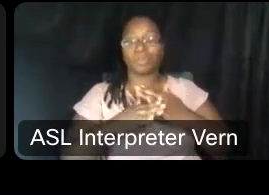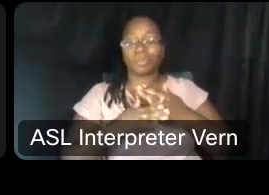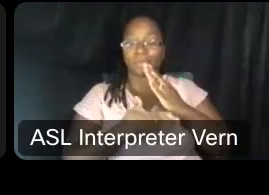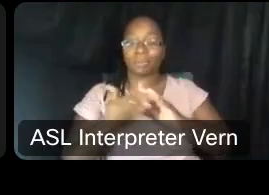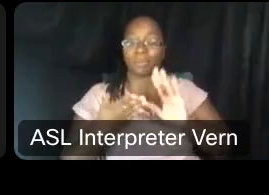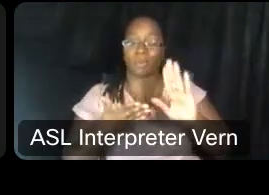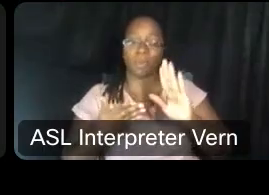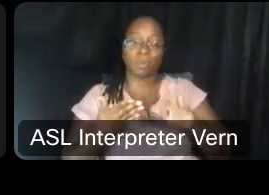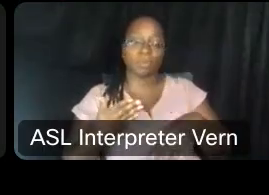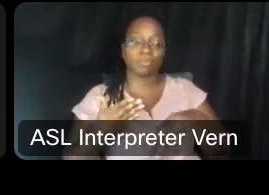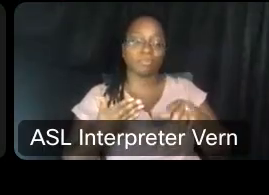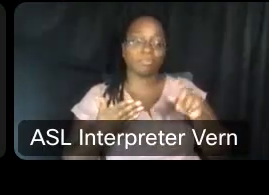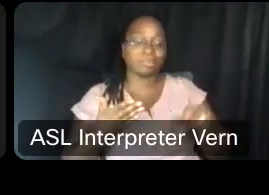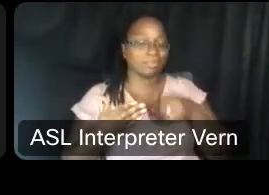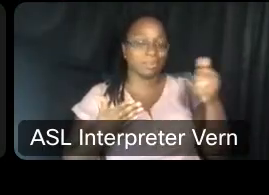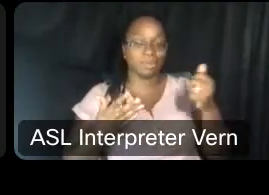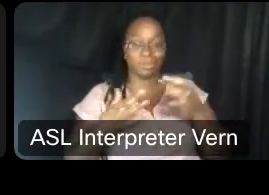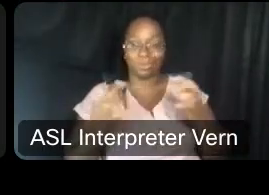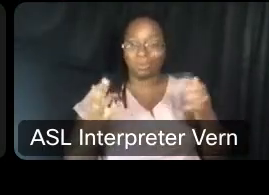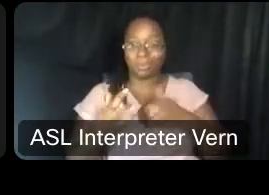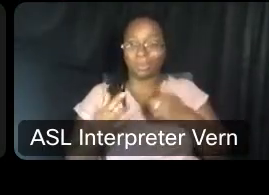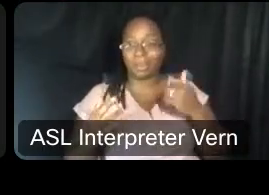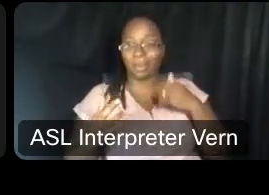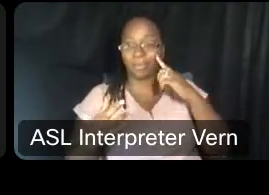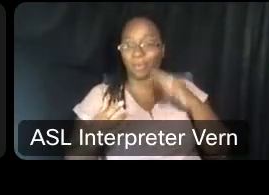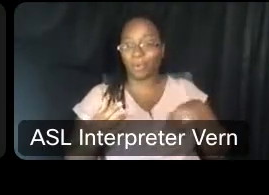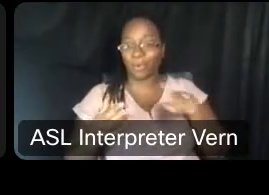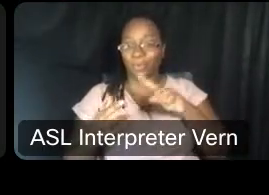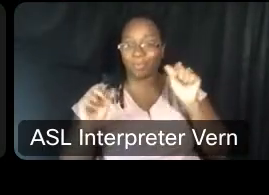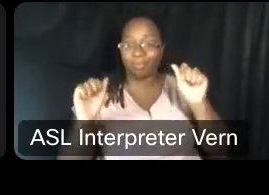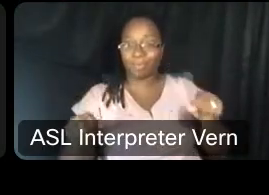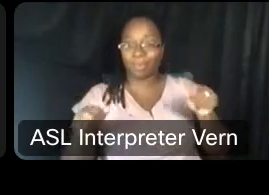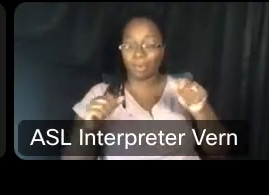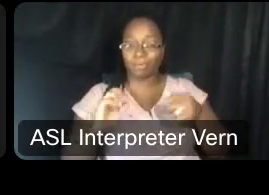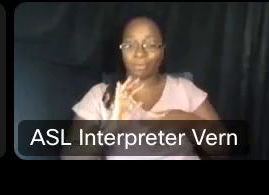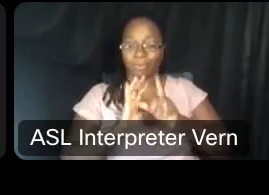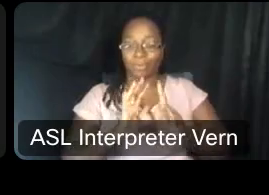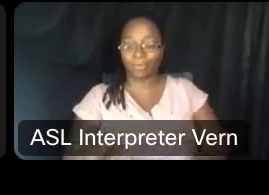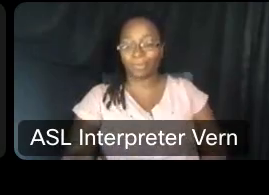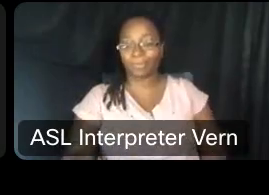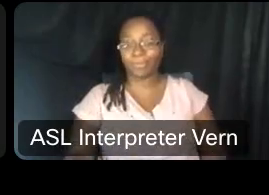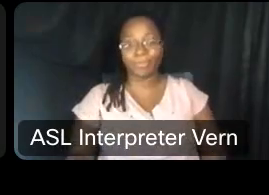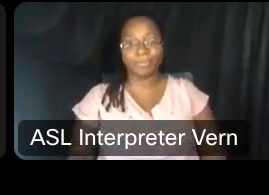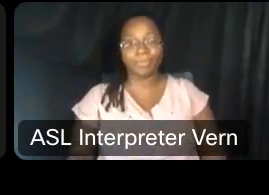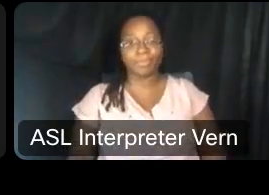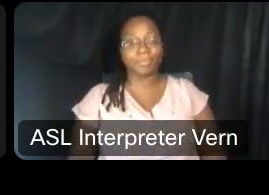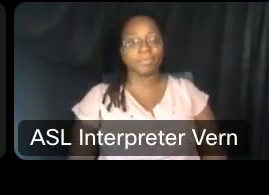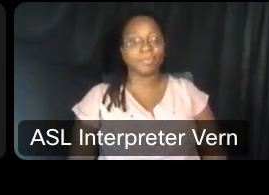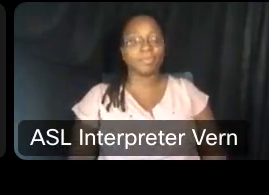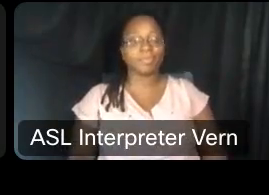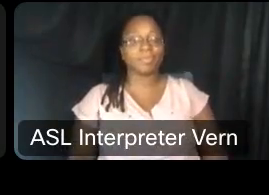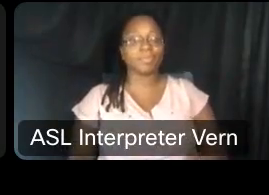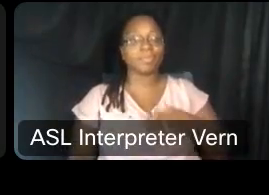additional resources that we have for you all to review. So here's my contact